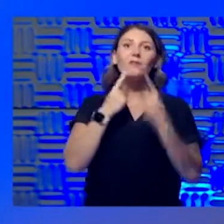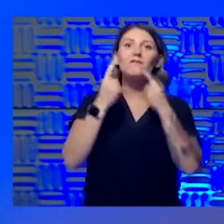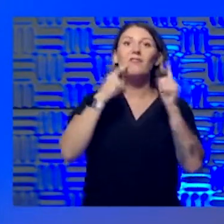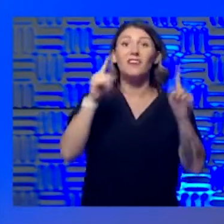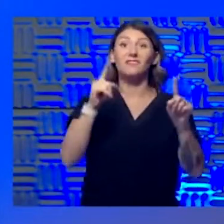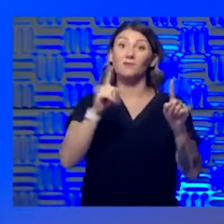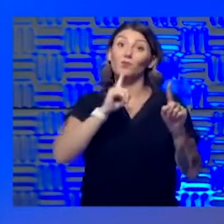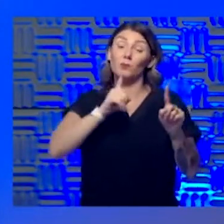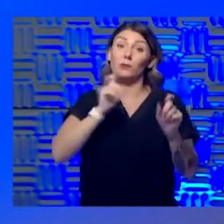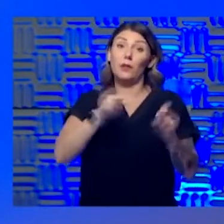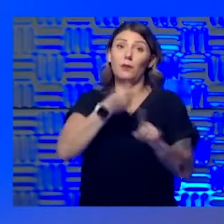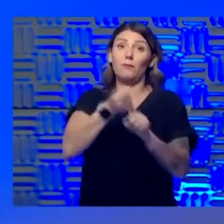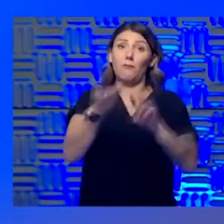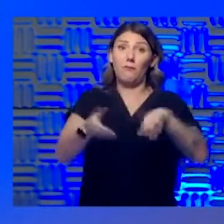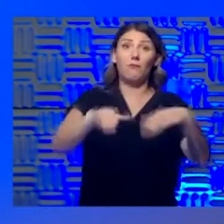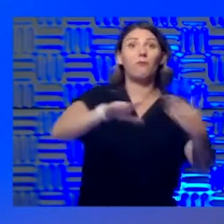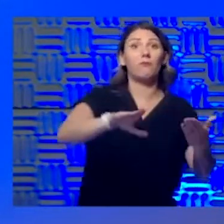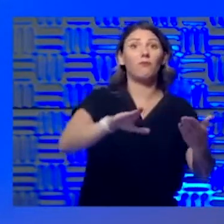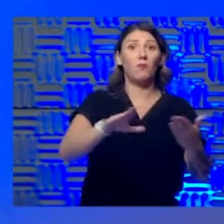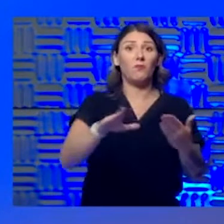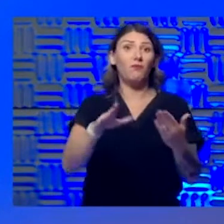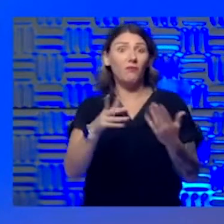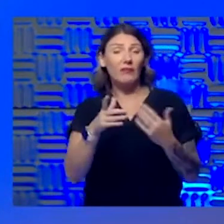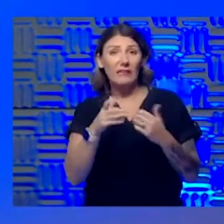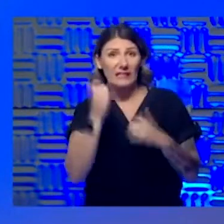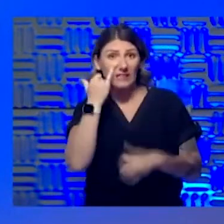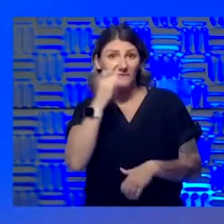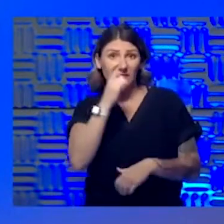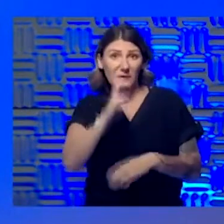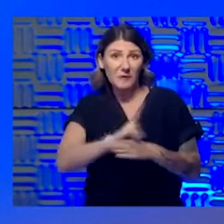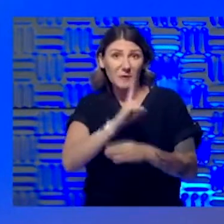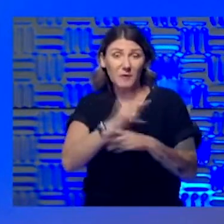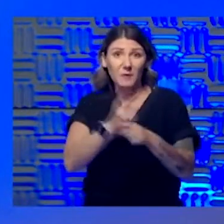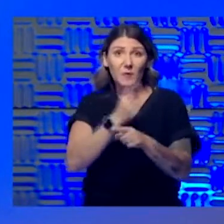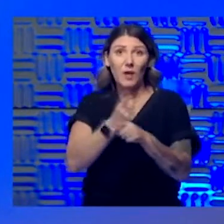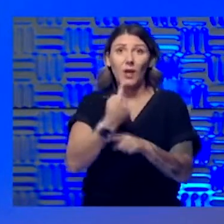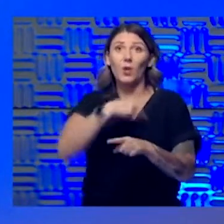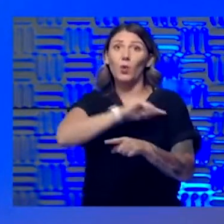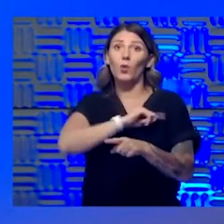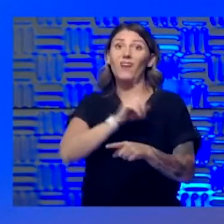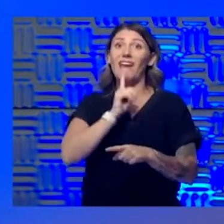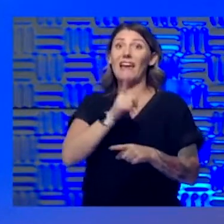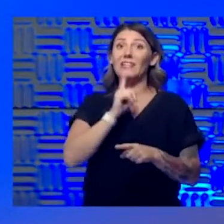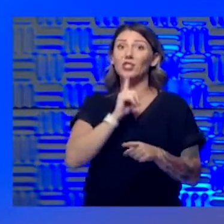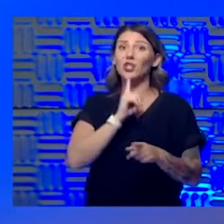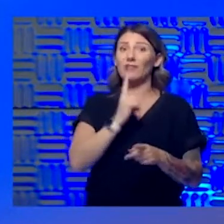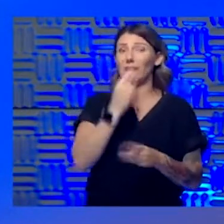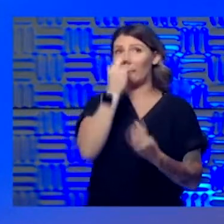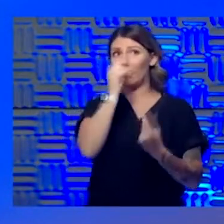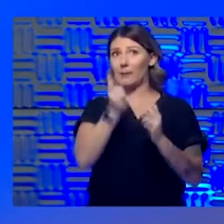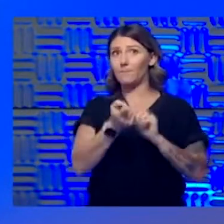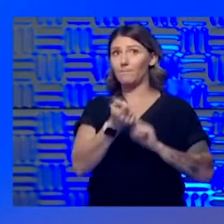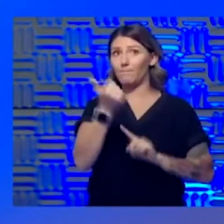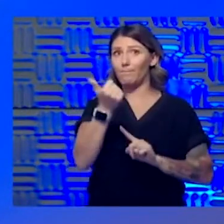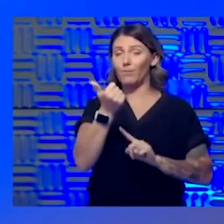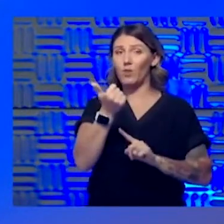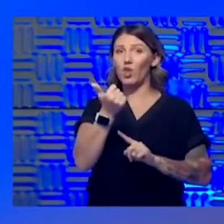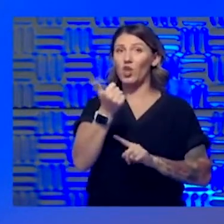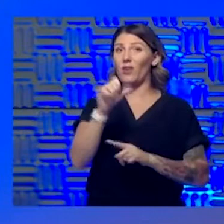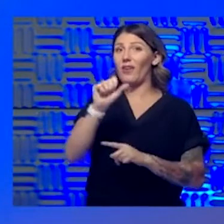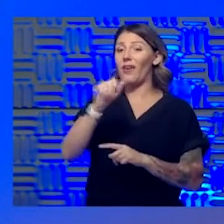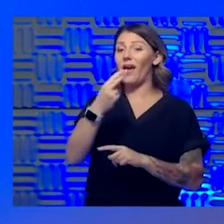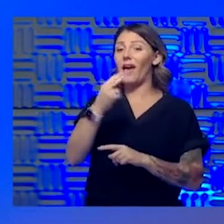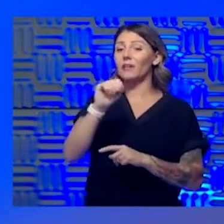detrimental effects on a person's health. So we don't use that, and we're actually considering taking hydroxychloroquine off of our